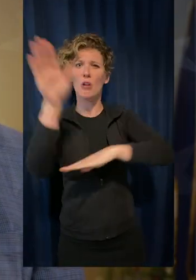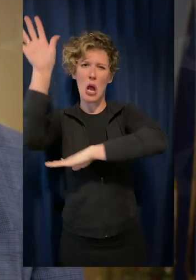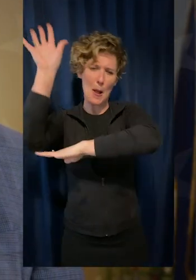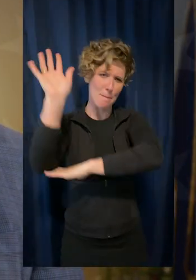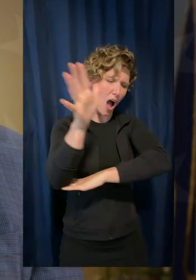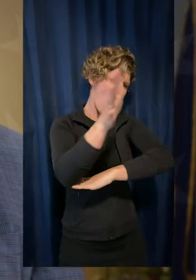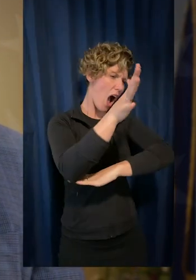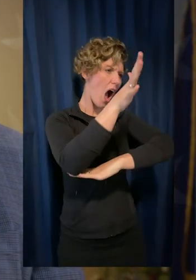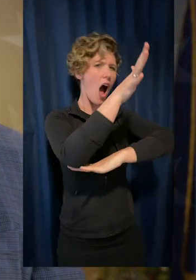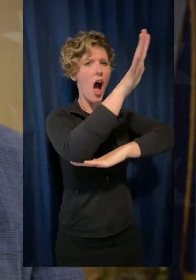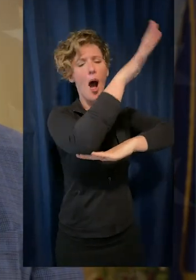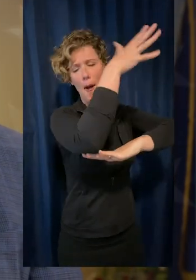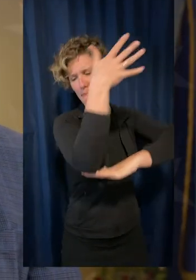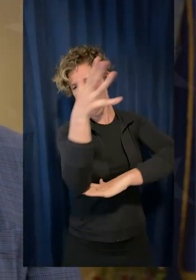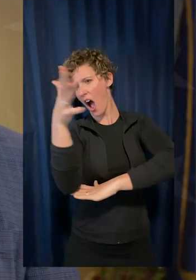banner yet